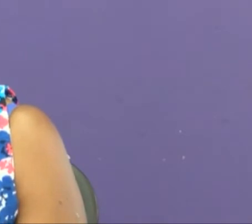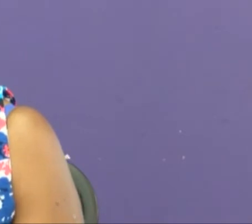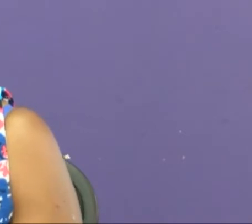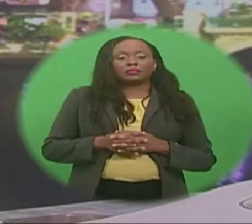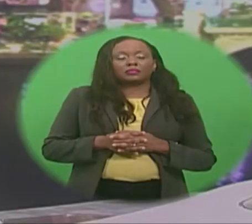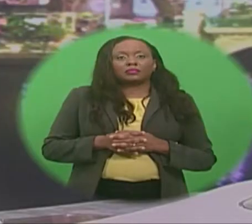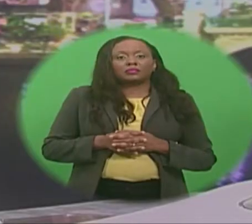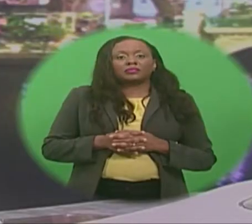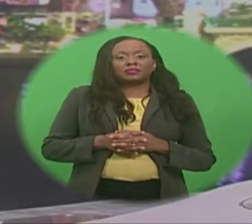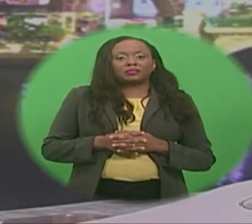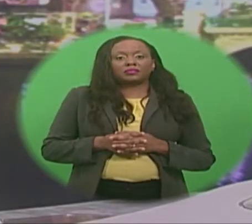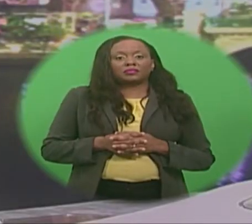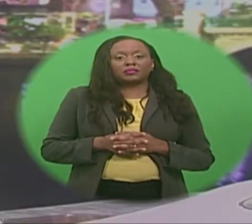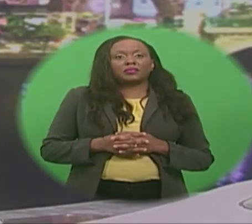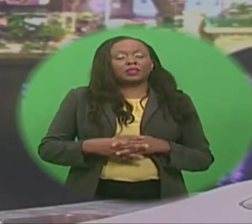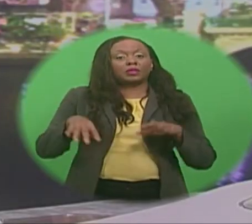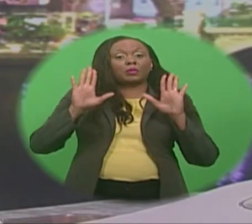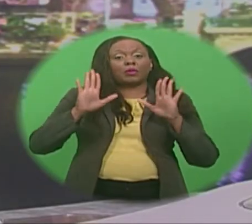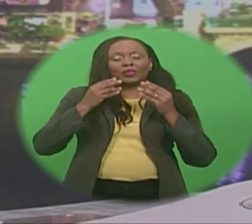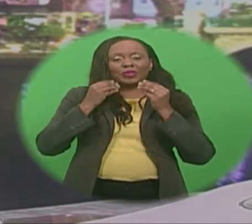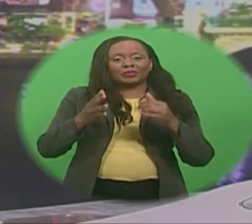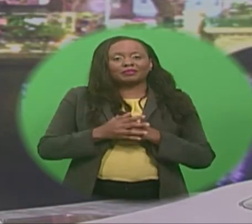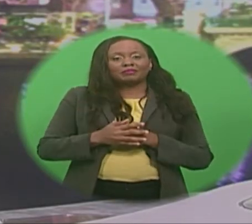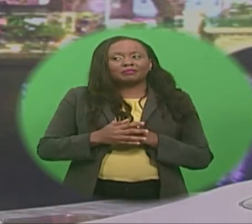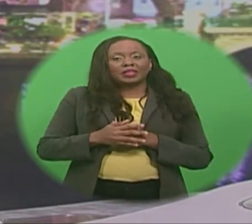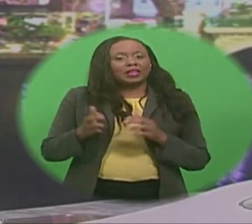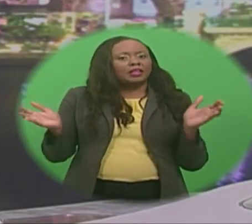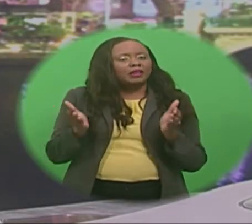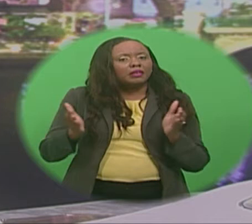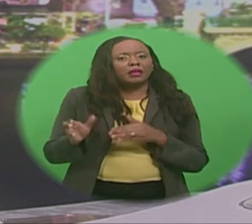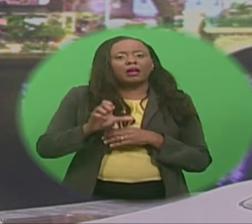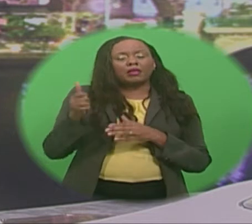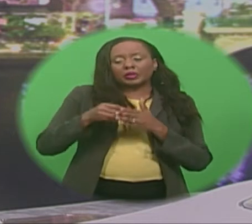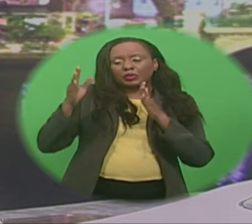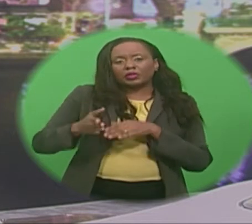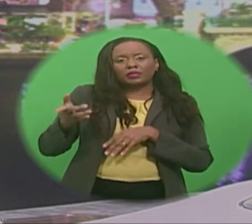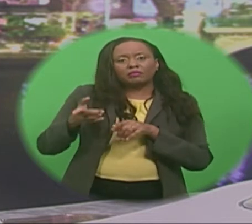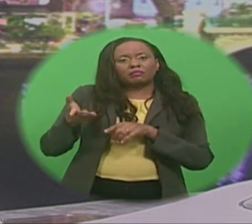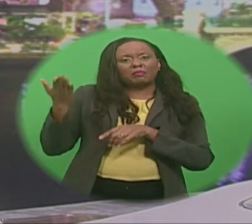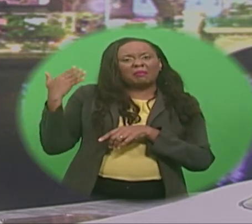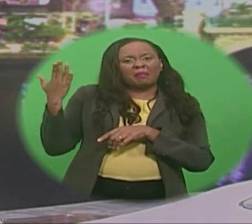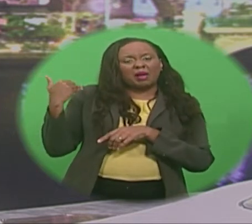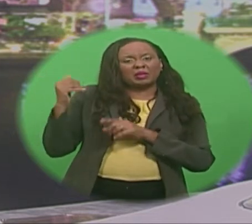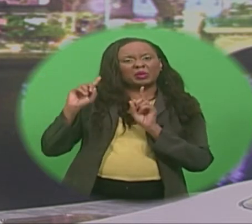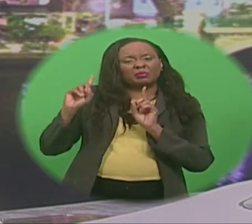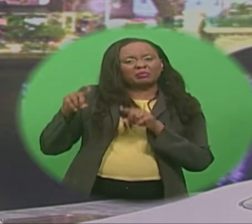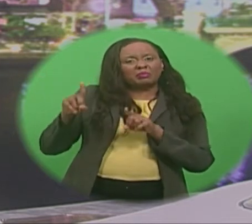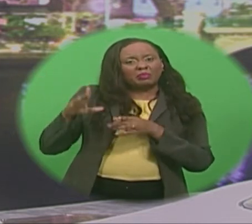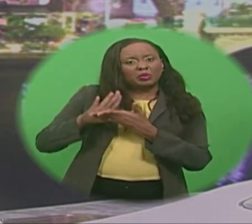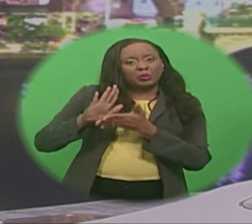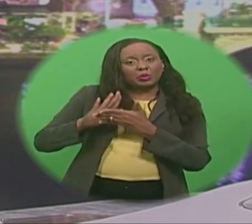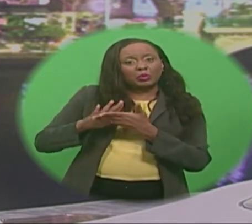our students. Fantastic. She's also encouraging other Old Scholars associations to get on board. The call was made